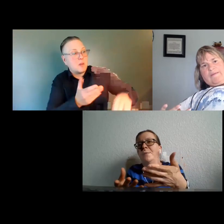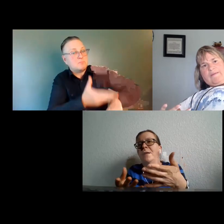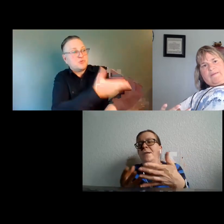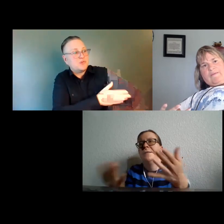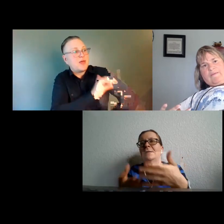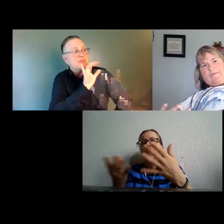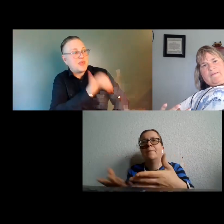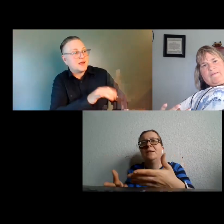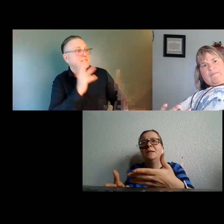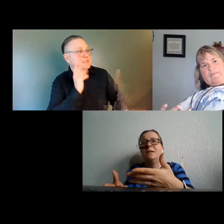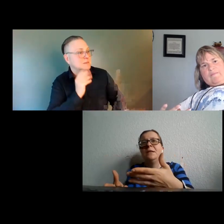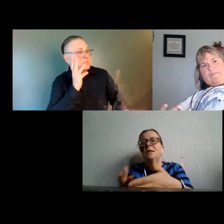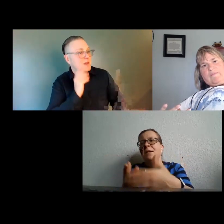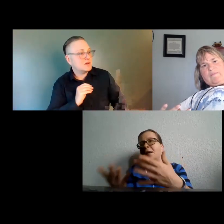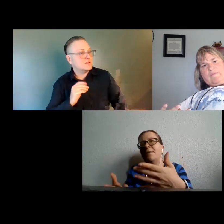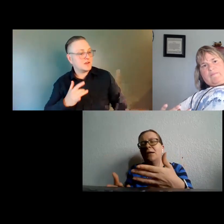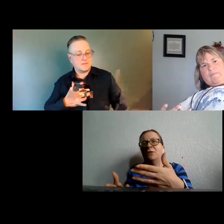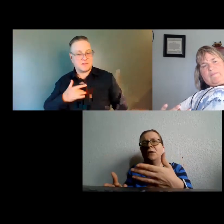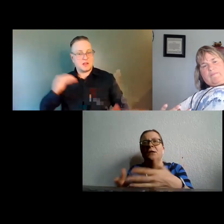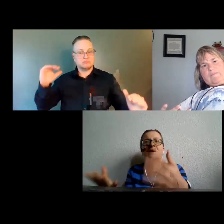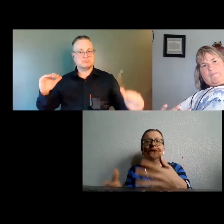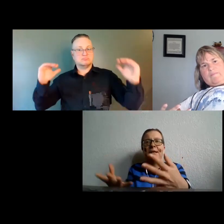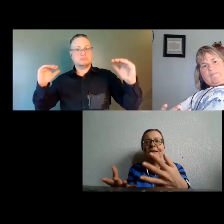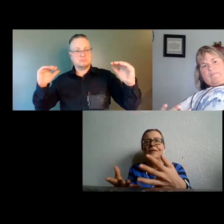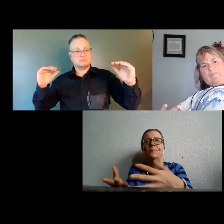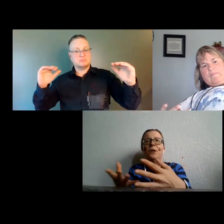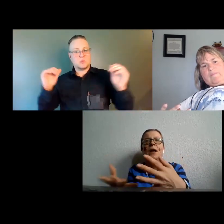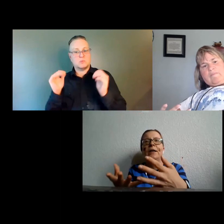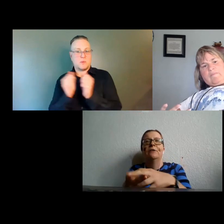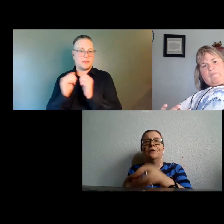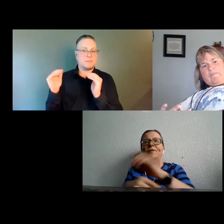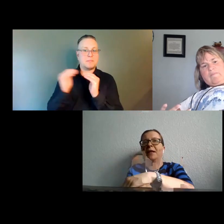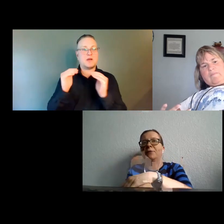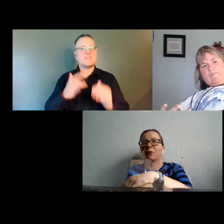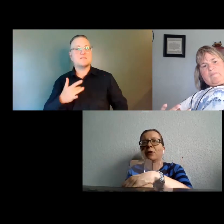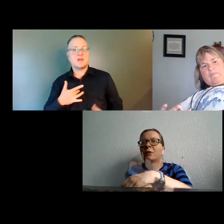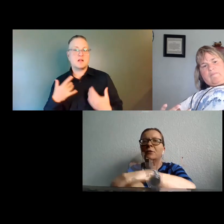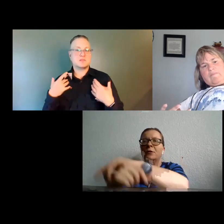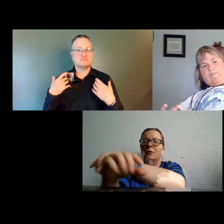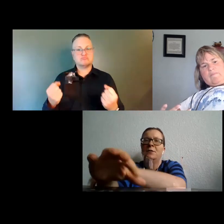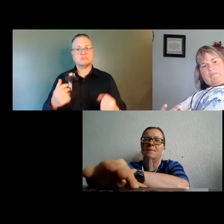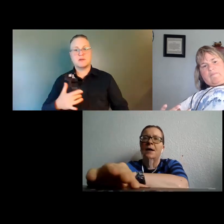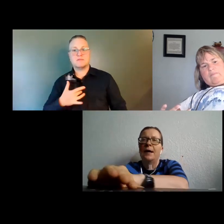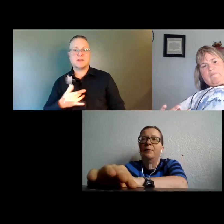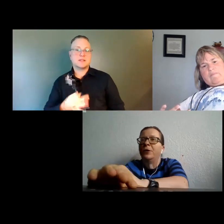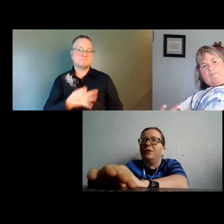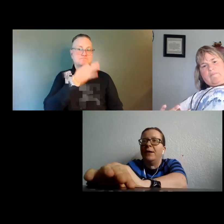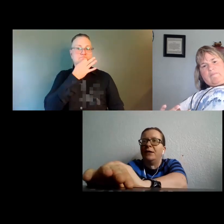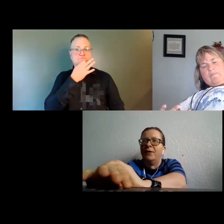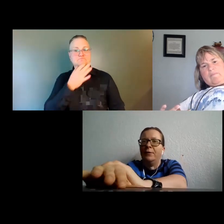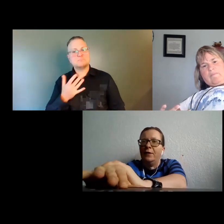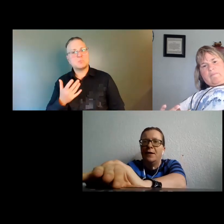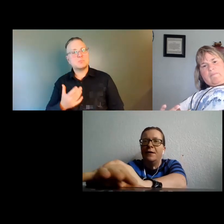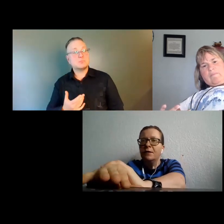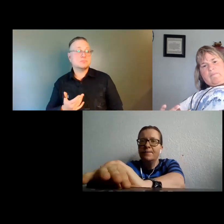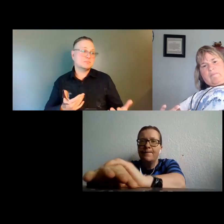equipped me with a sense of competency and mastery and that sense of belonging around a valued role. I wish you the best